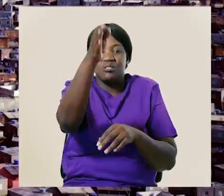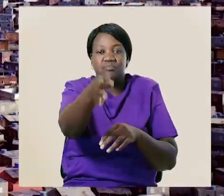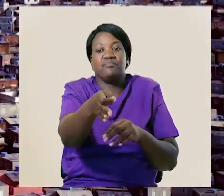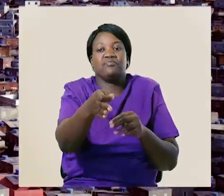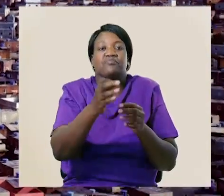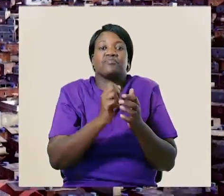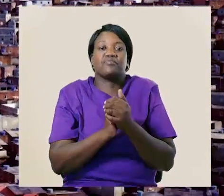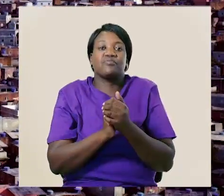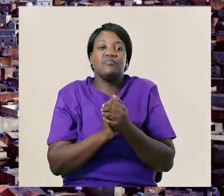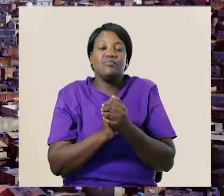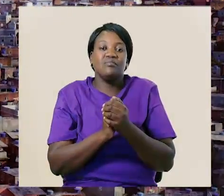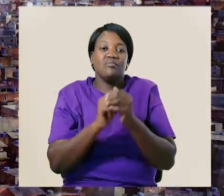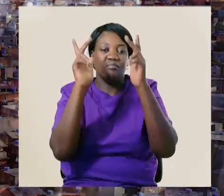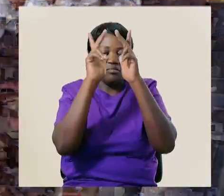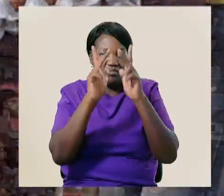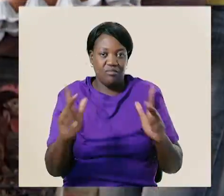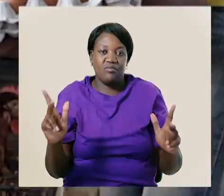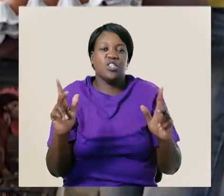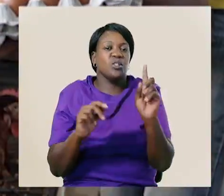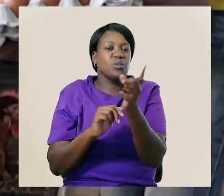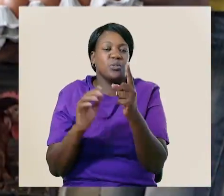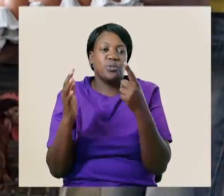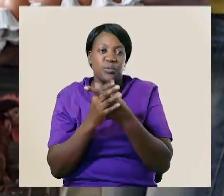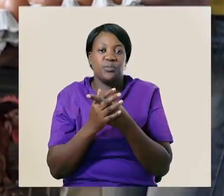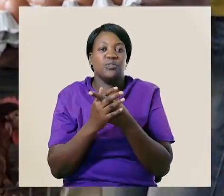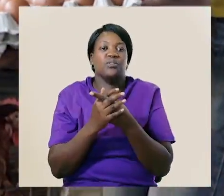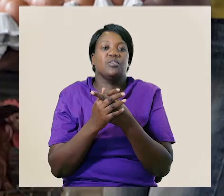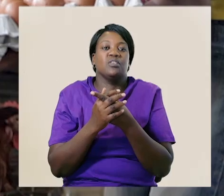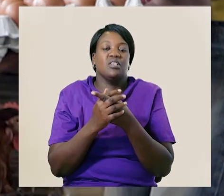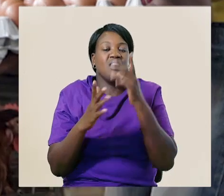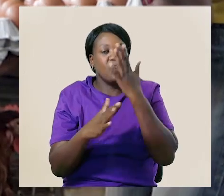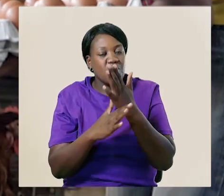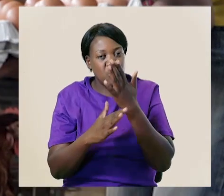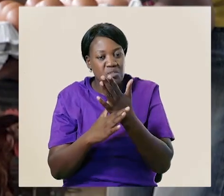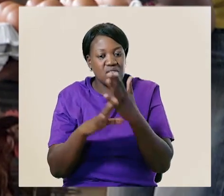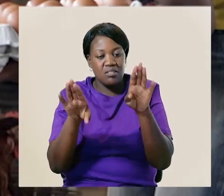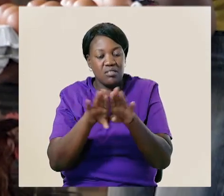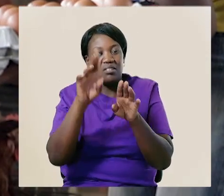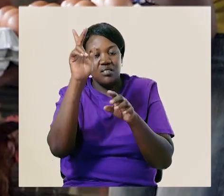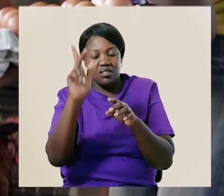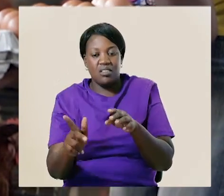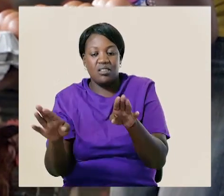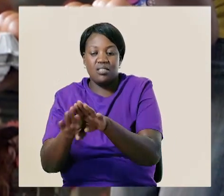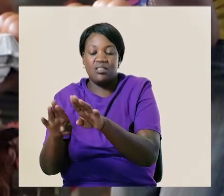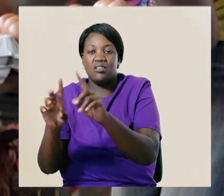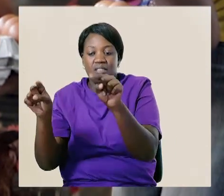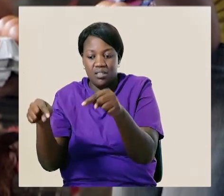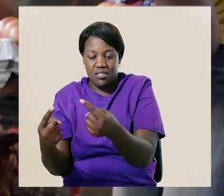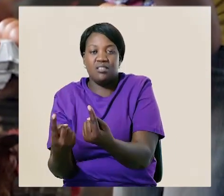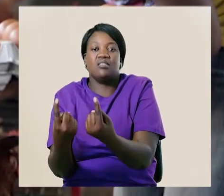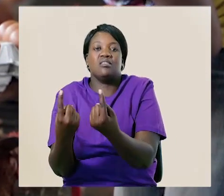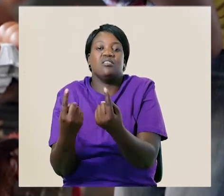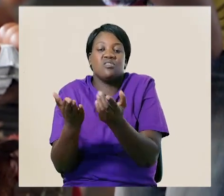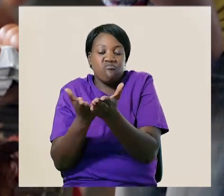generations. Labor. What is labor? It is the work that someone does to produce goods or to provide